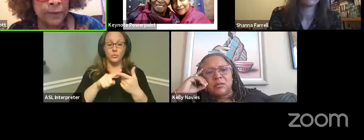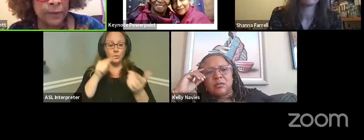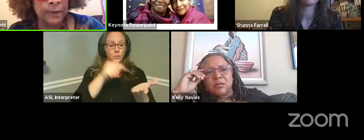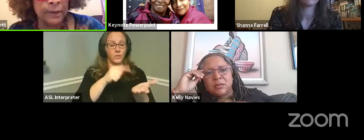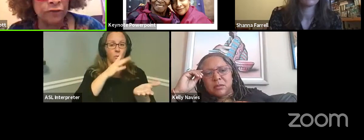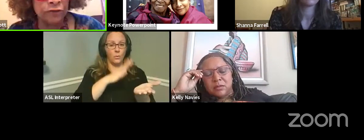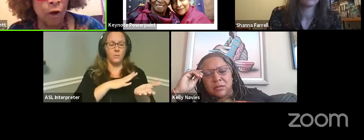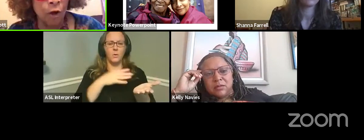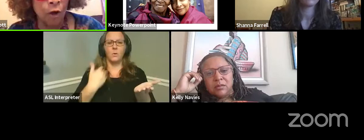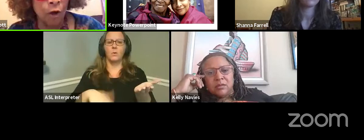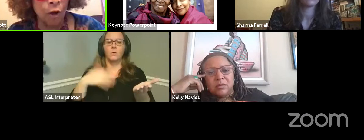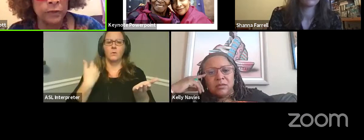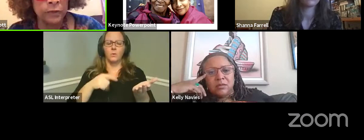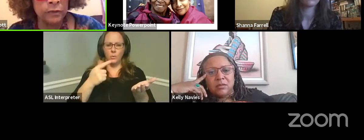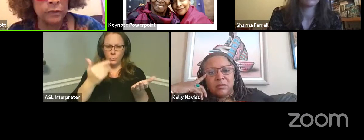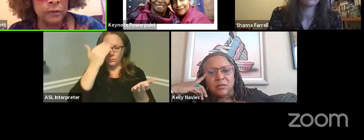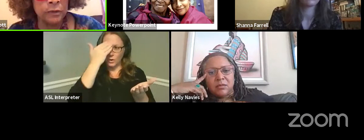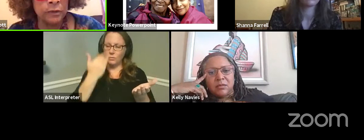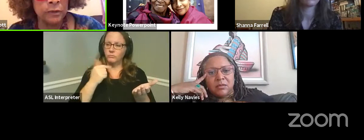the assault